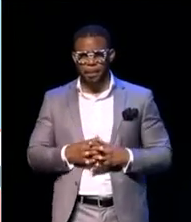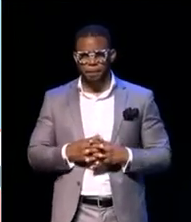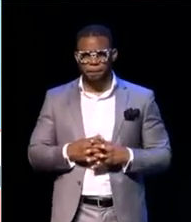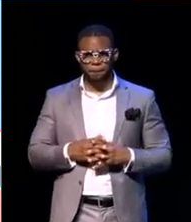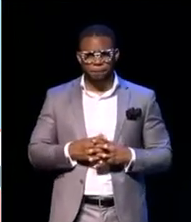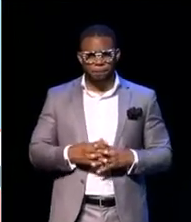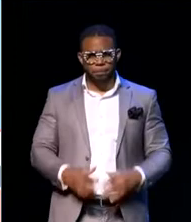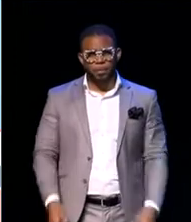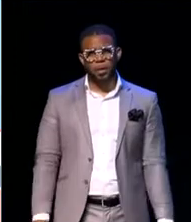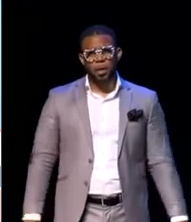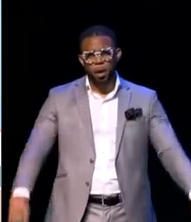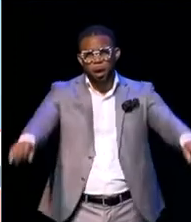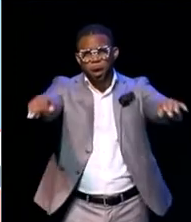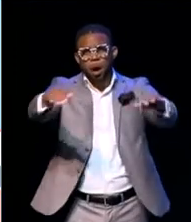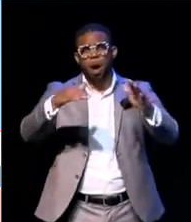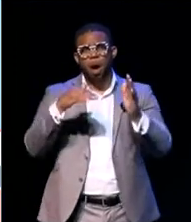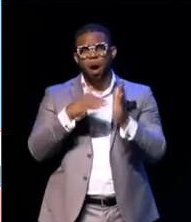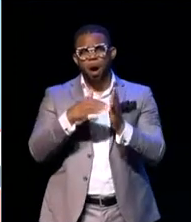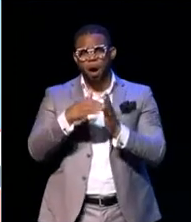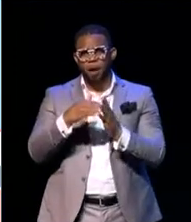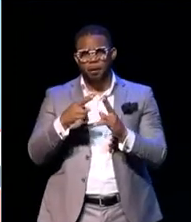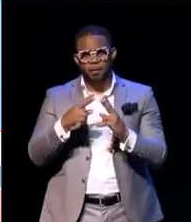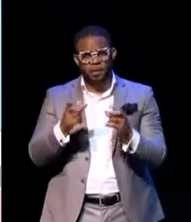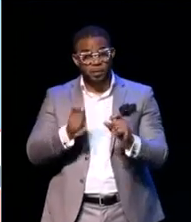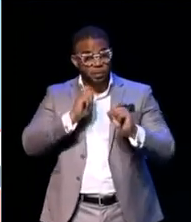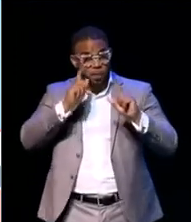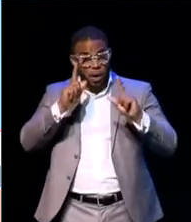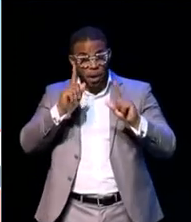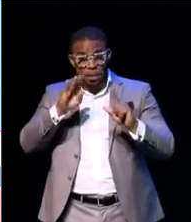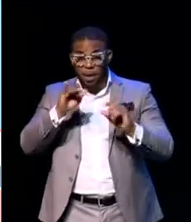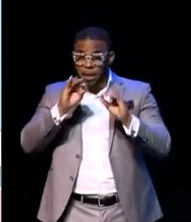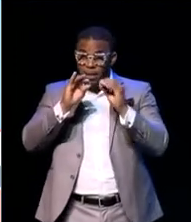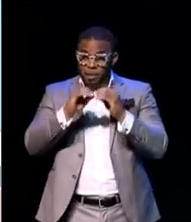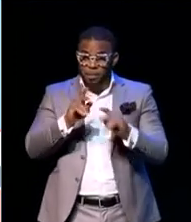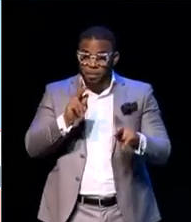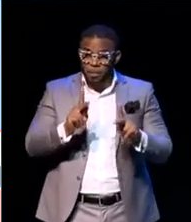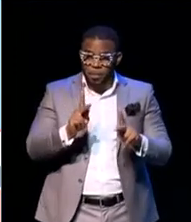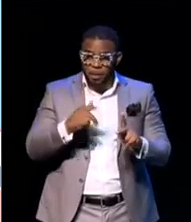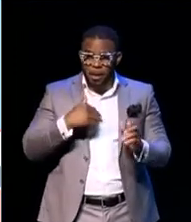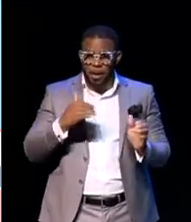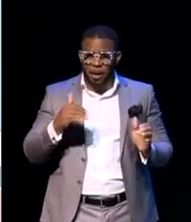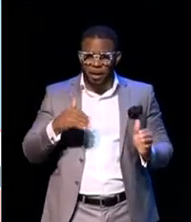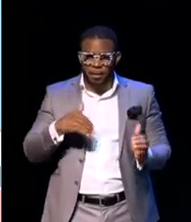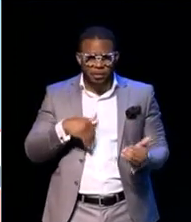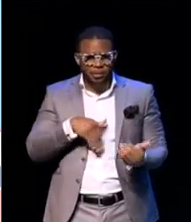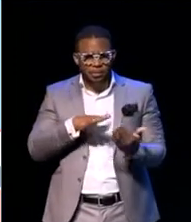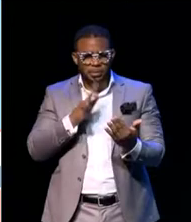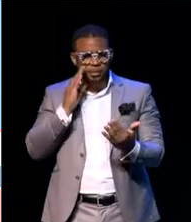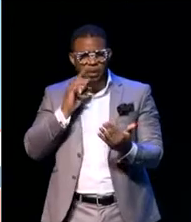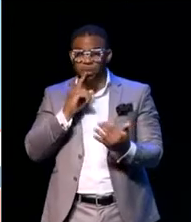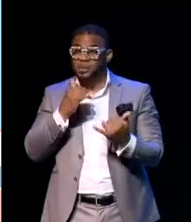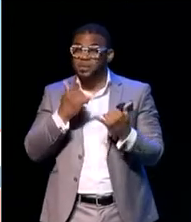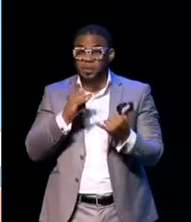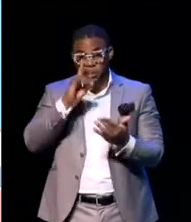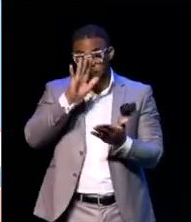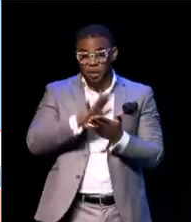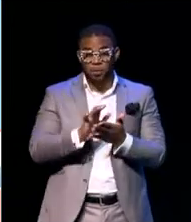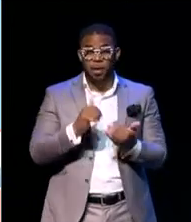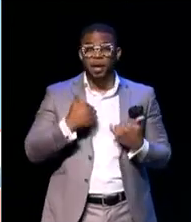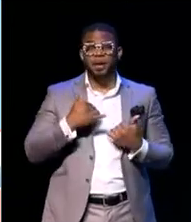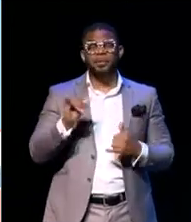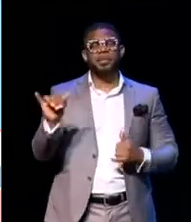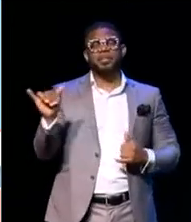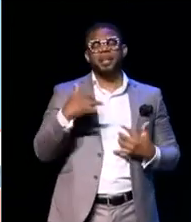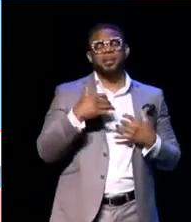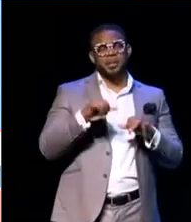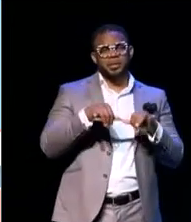And I'm often very surprised by the number of people I encounter who still believe we have the